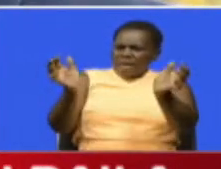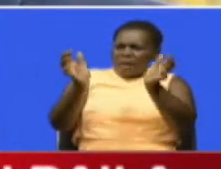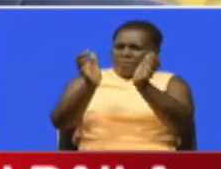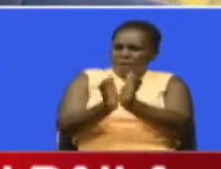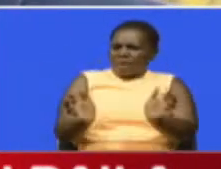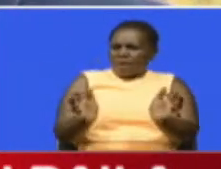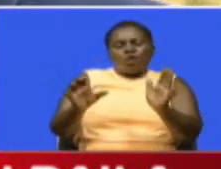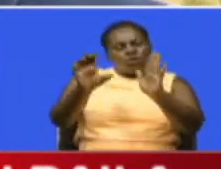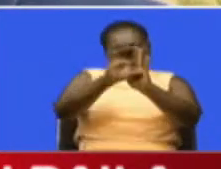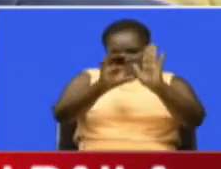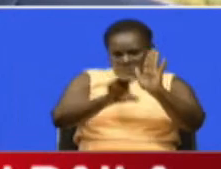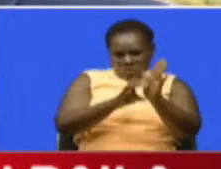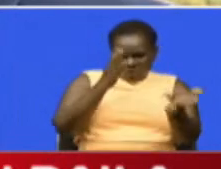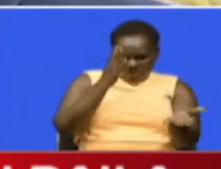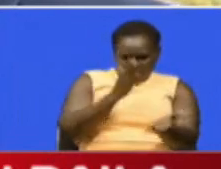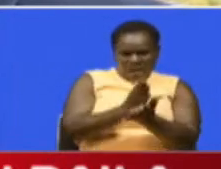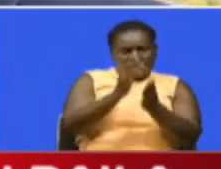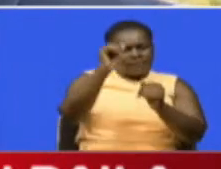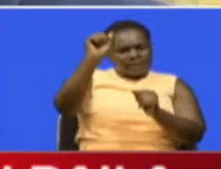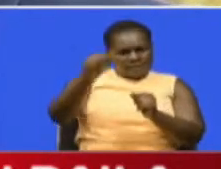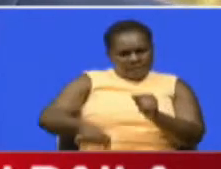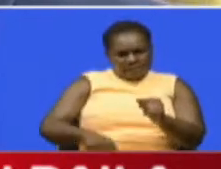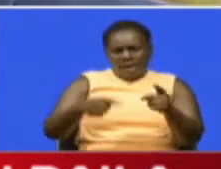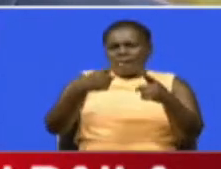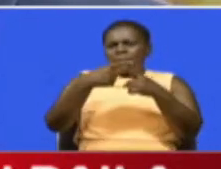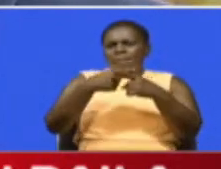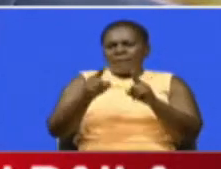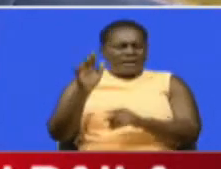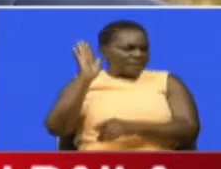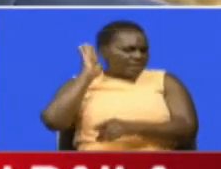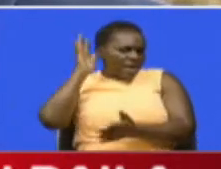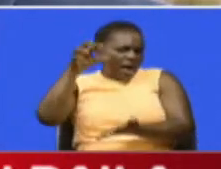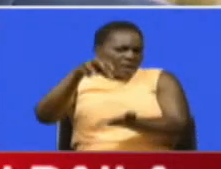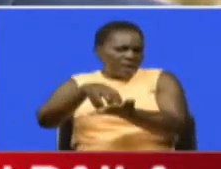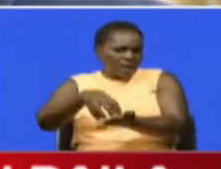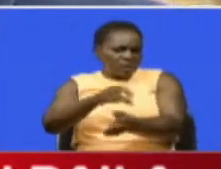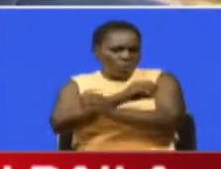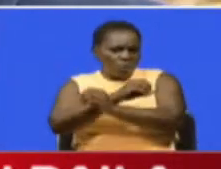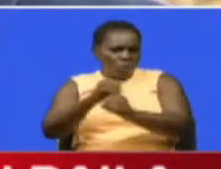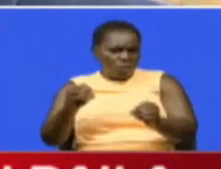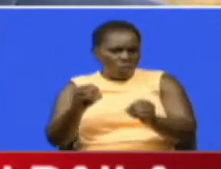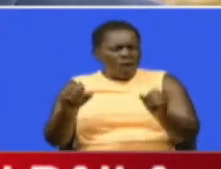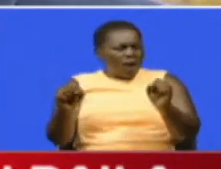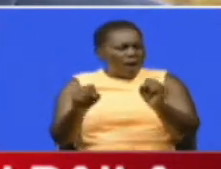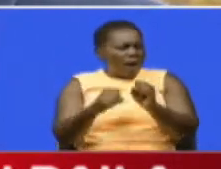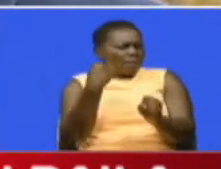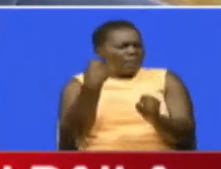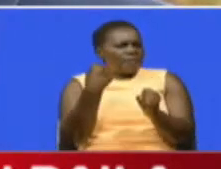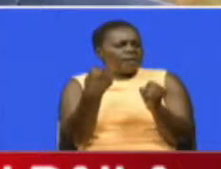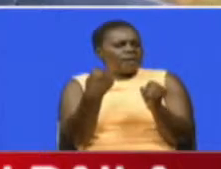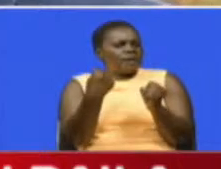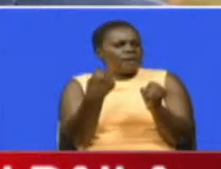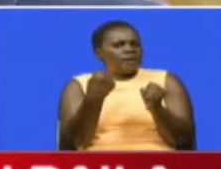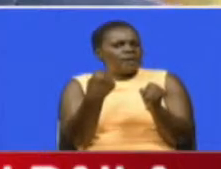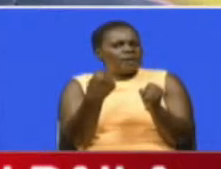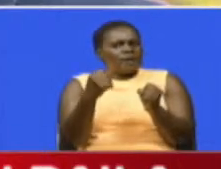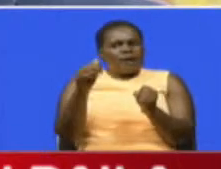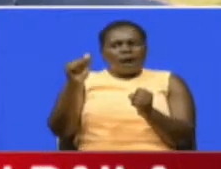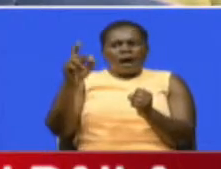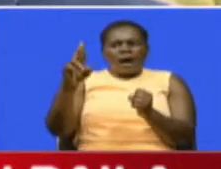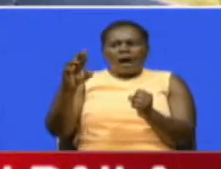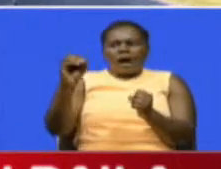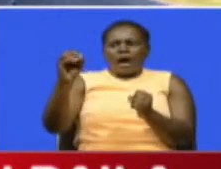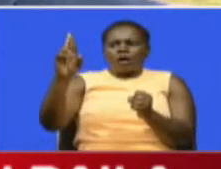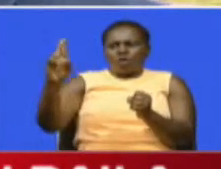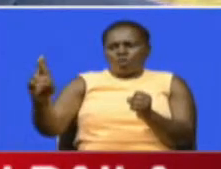is a constitutional right. But then you never hear about the cases. What happened to Aror and